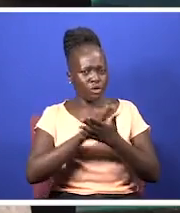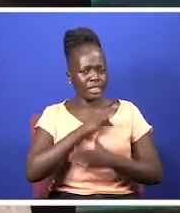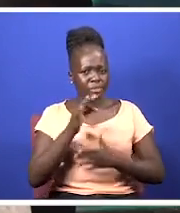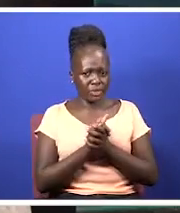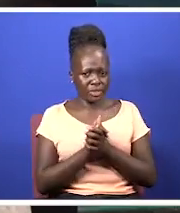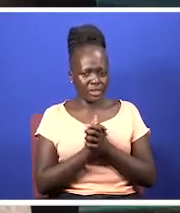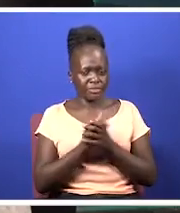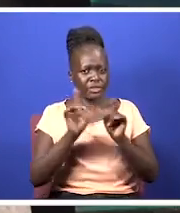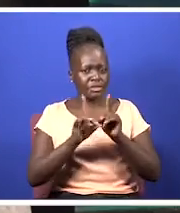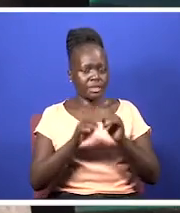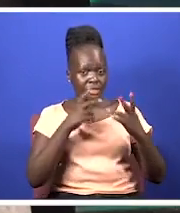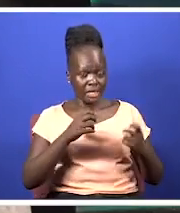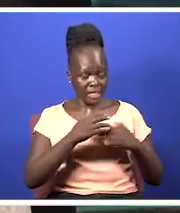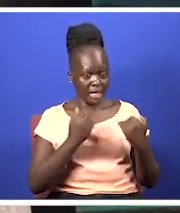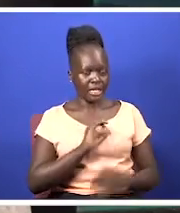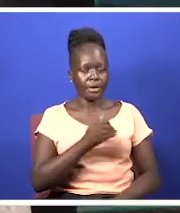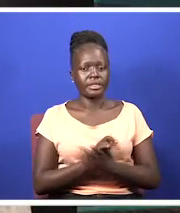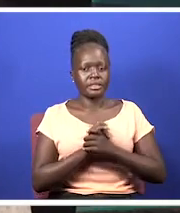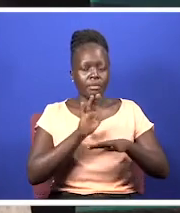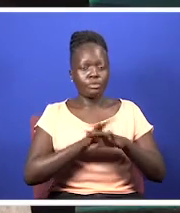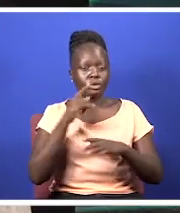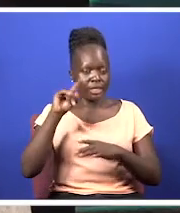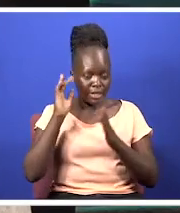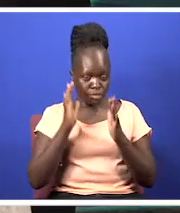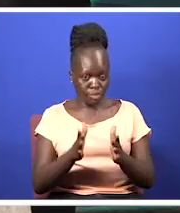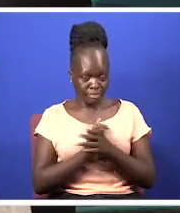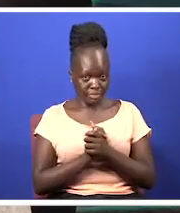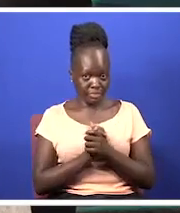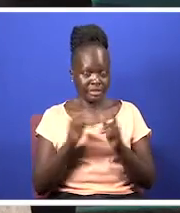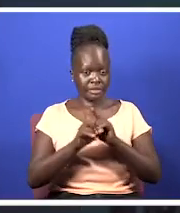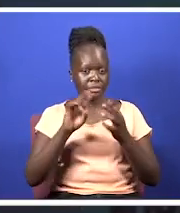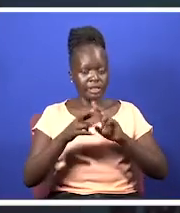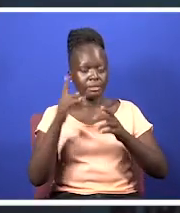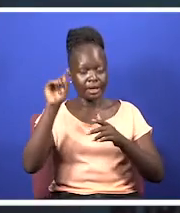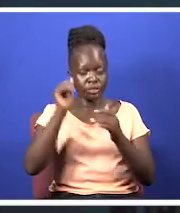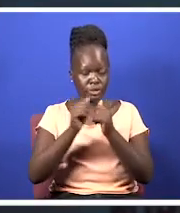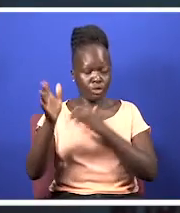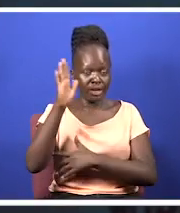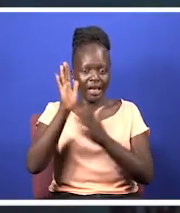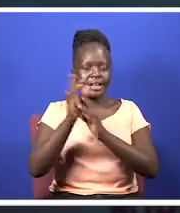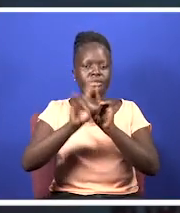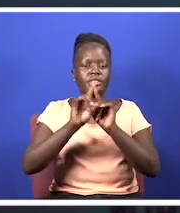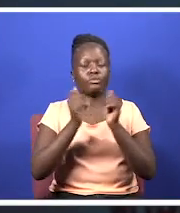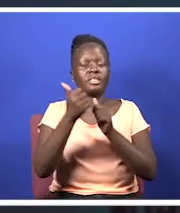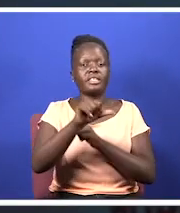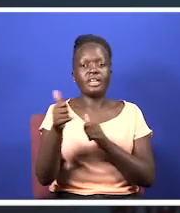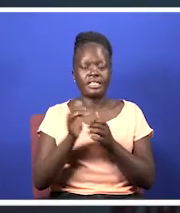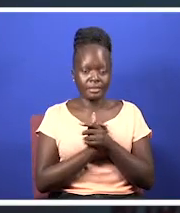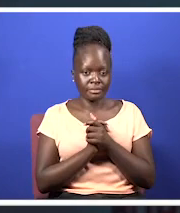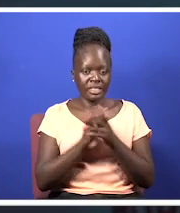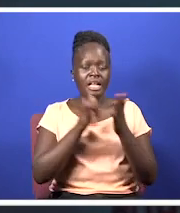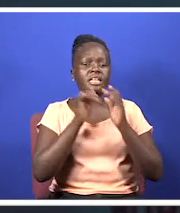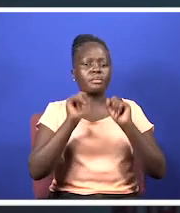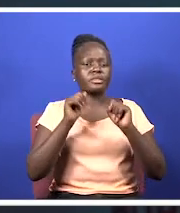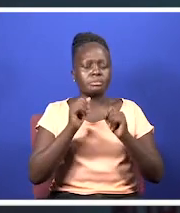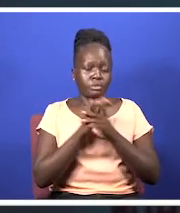Spirit to search our hearts, put us on the right path, put us in a right relationship with the Lord and, of course, with one another, so